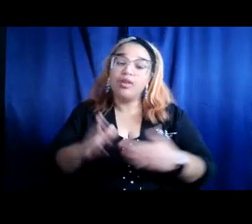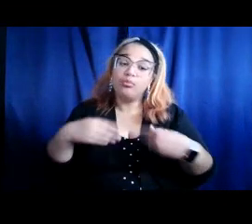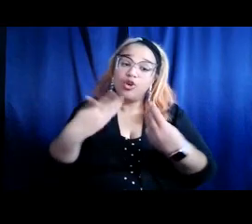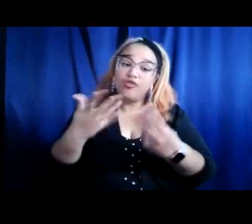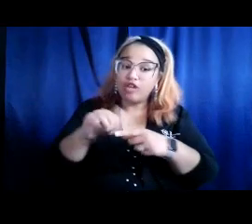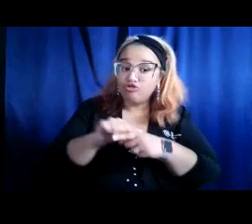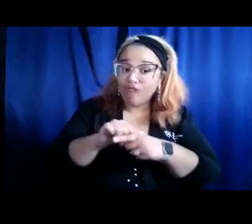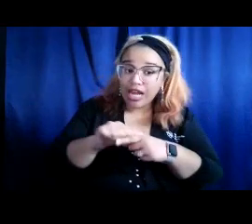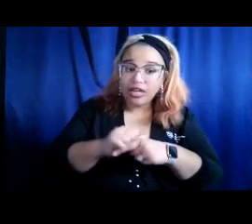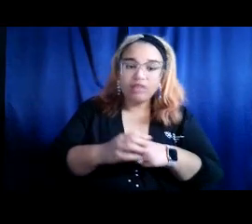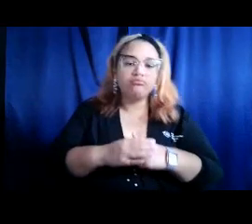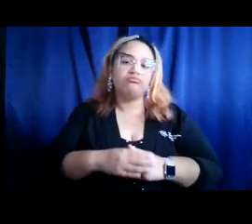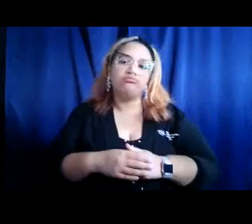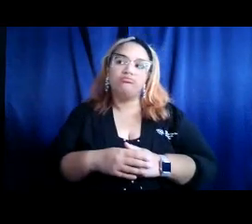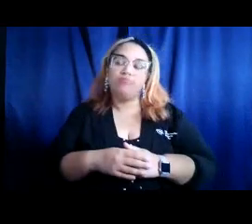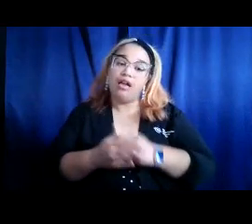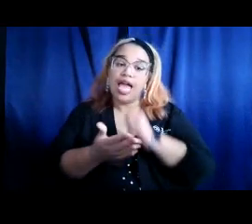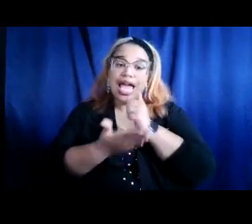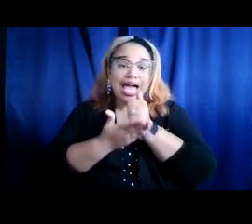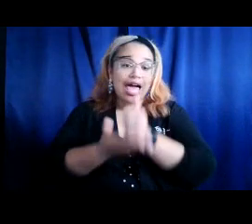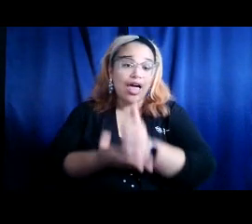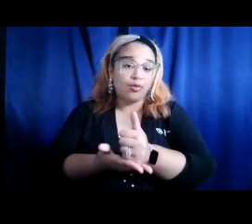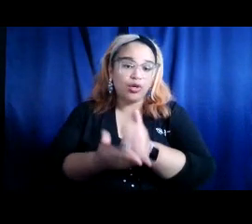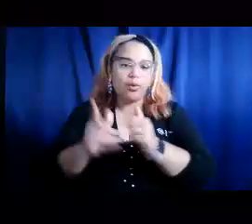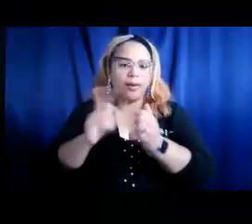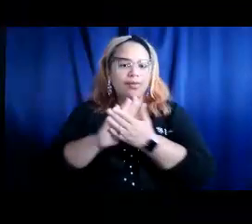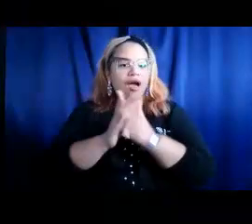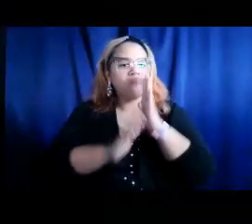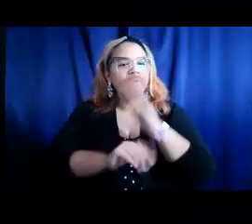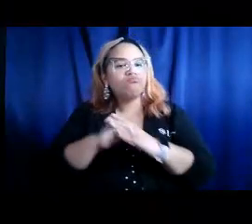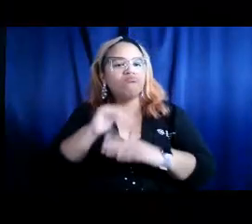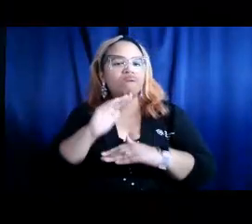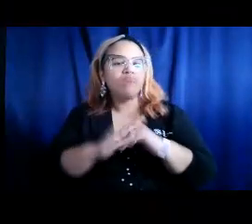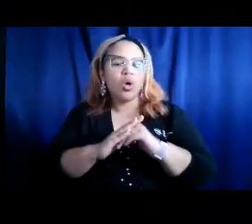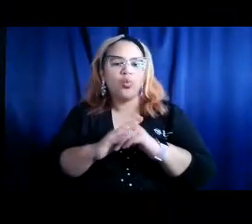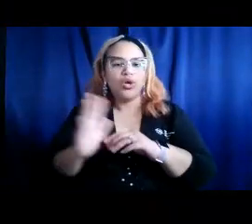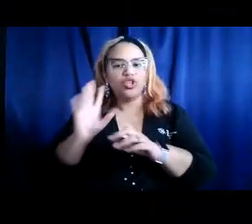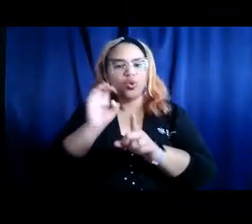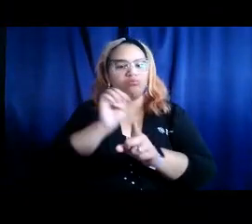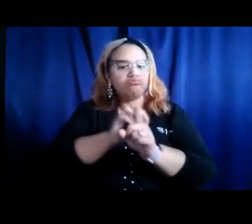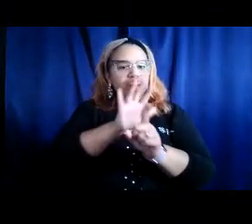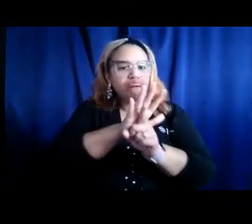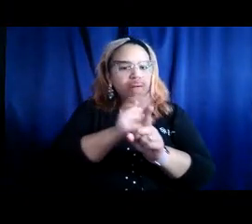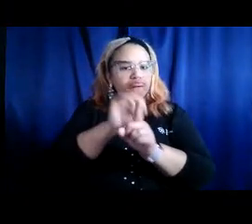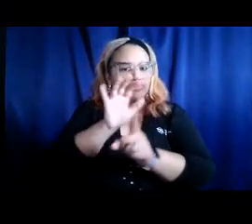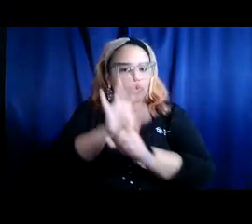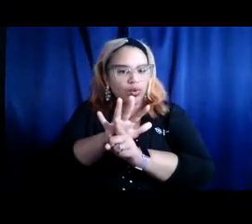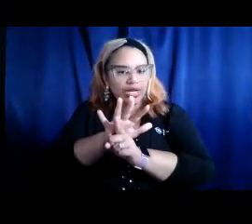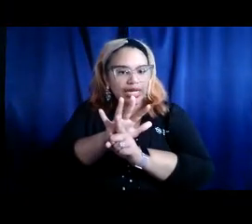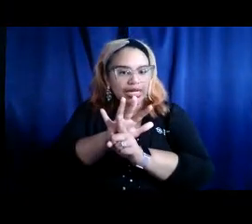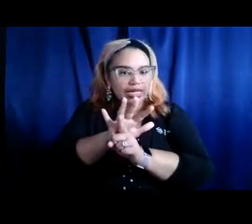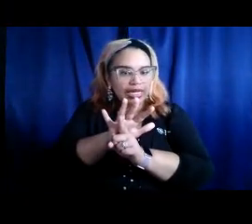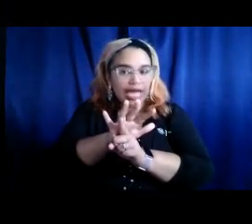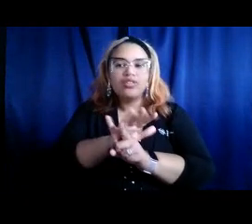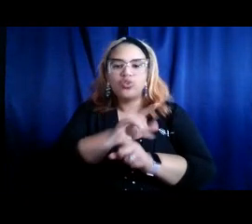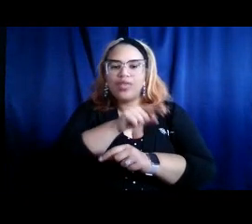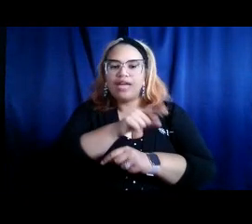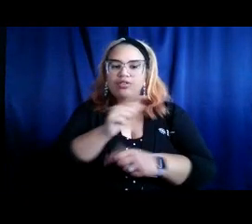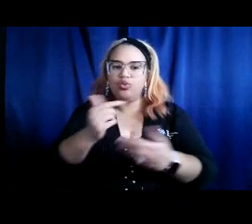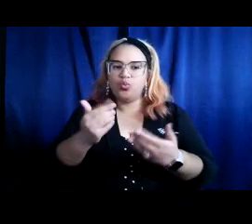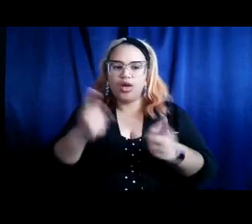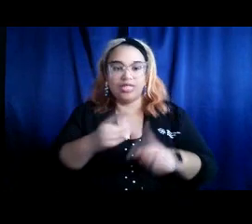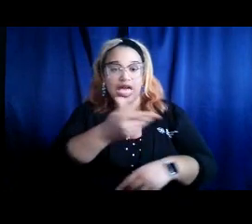on-demand webinars and trainings, and we cover topics like disability etiquette, inclusive hiring, and accommodations. OOD